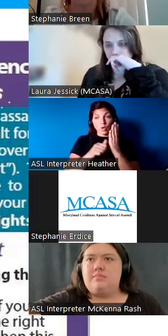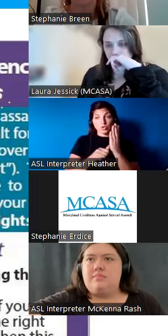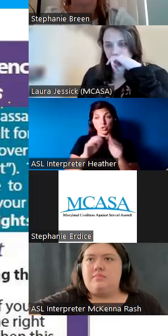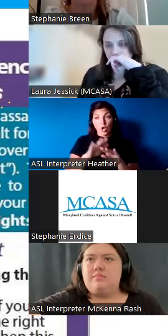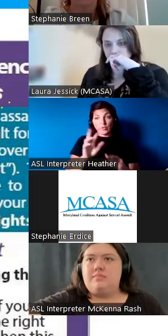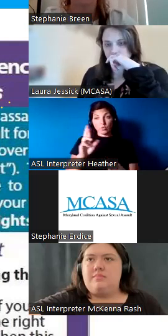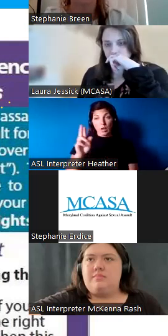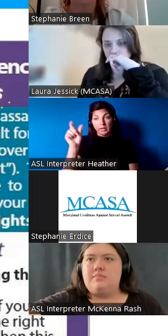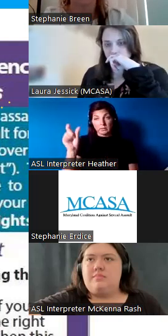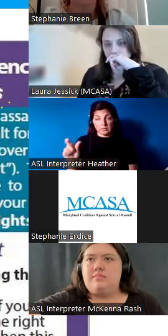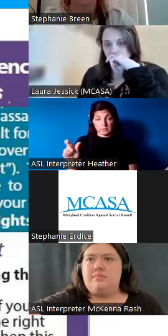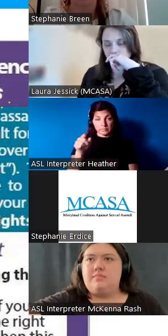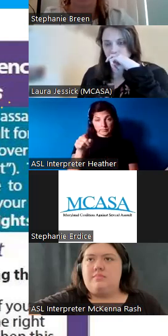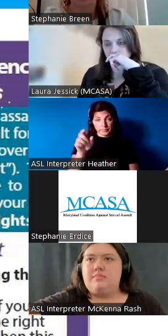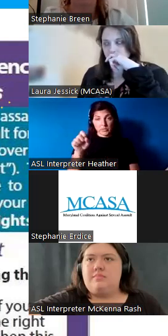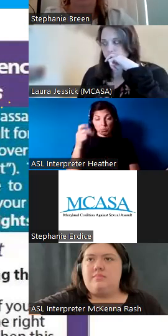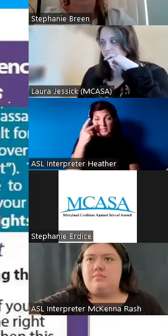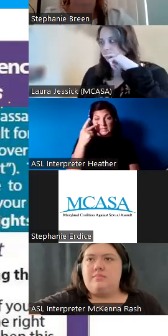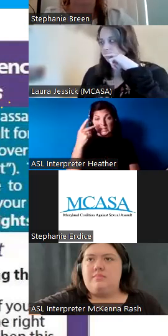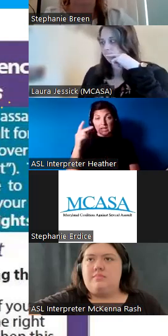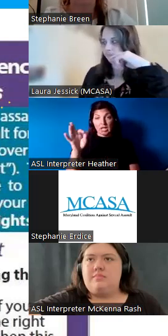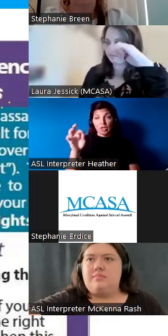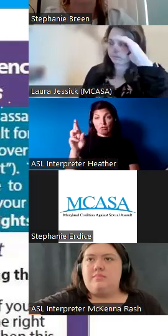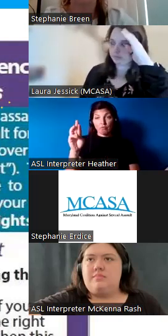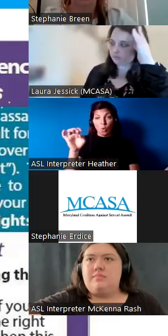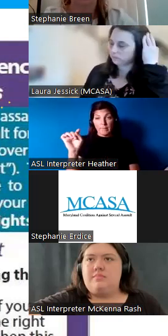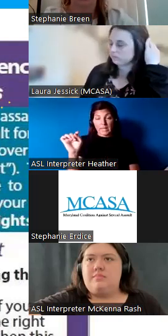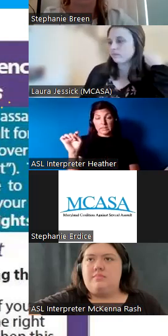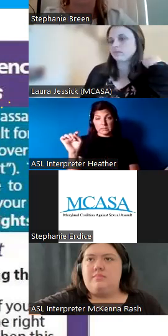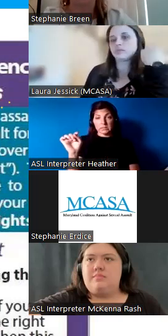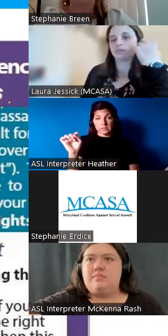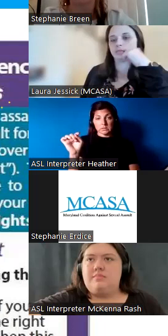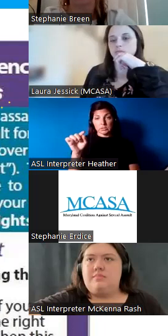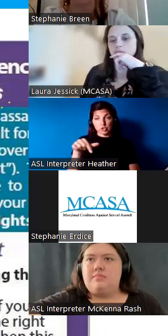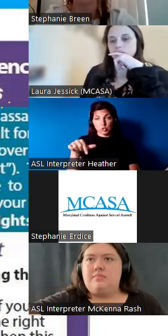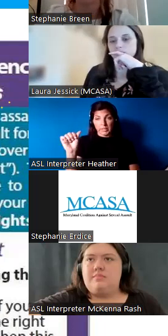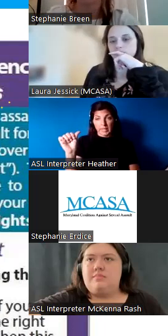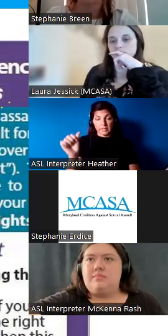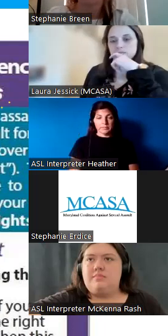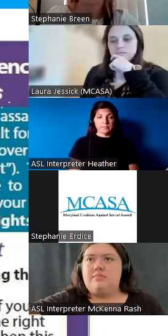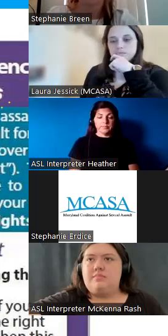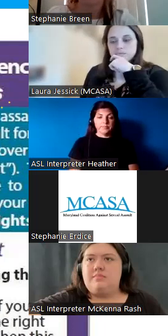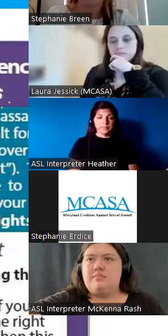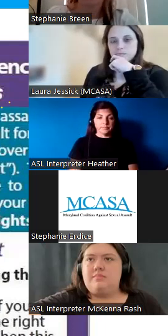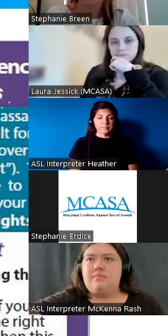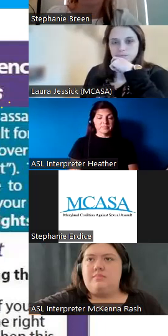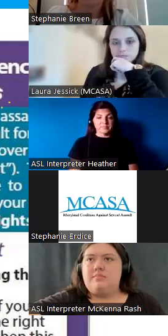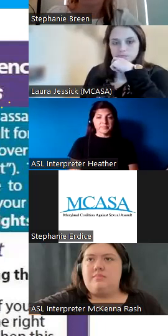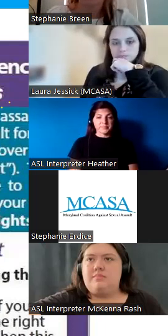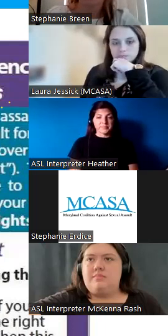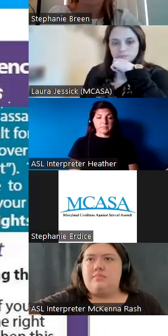this screen, and you can see the formatting with the question and answer style.